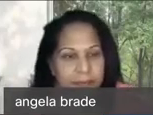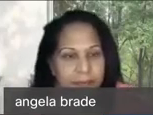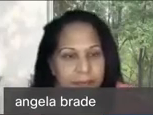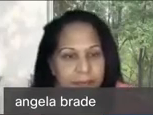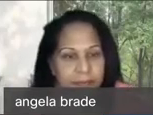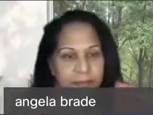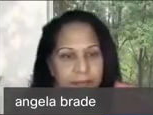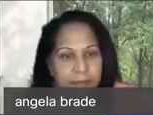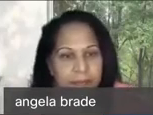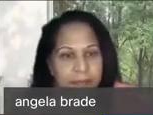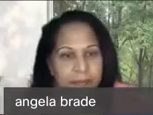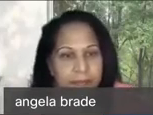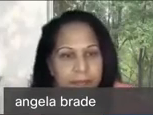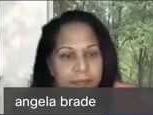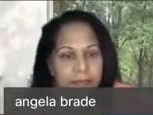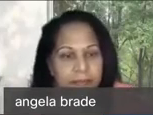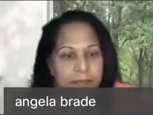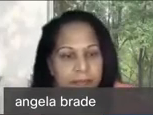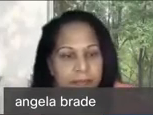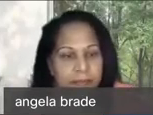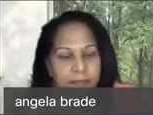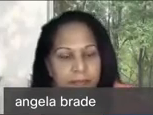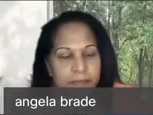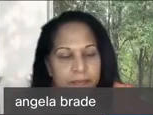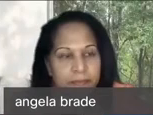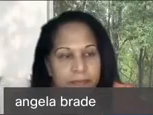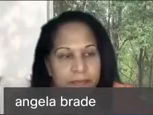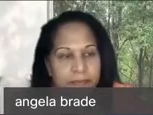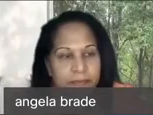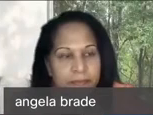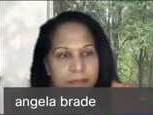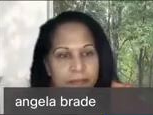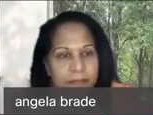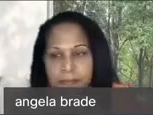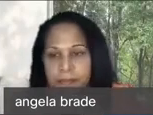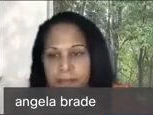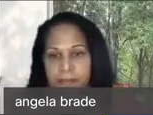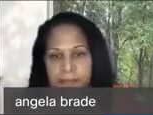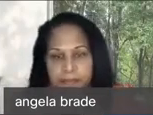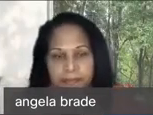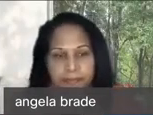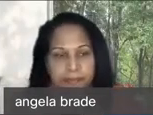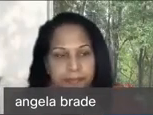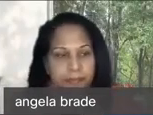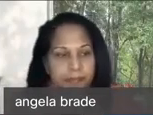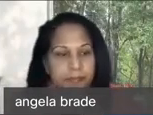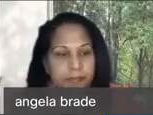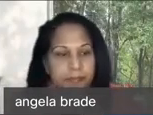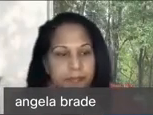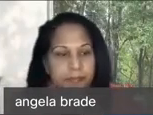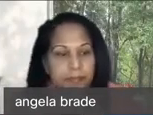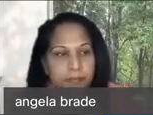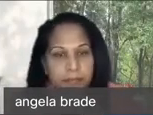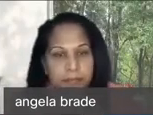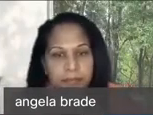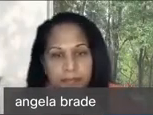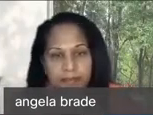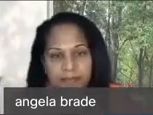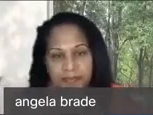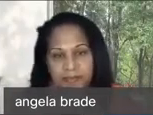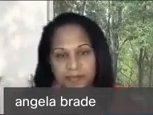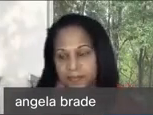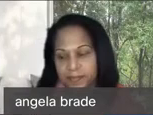just start and say good morning to Dr. Sun and committee members. I'm Tonya Akins, President and CEO of Howard County